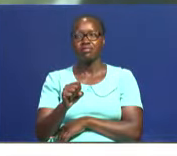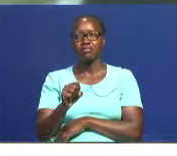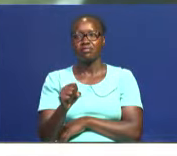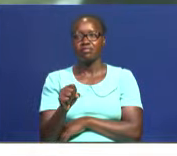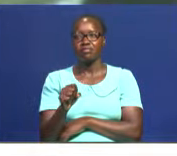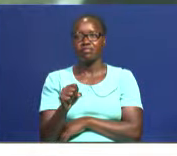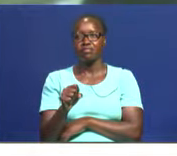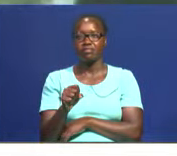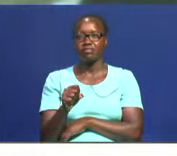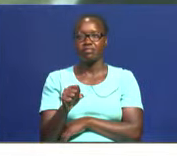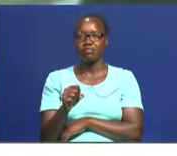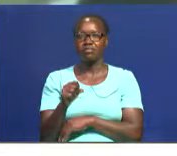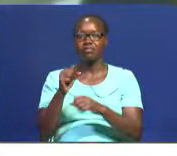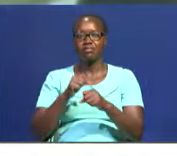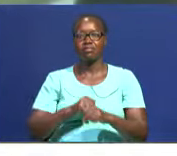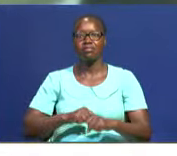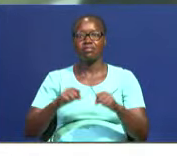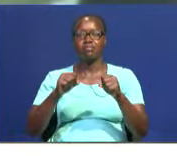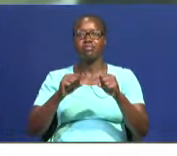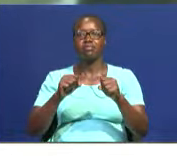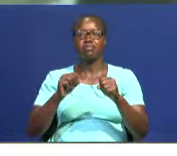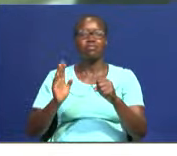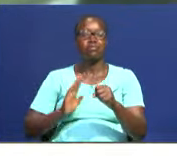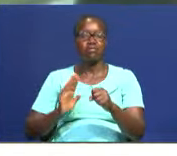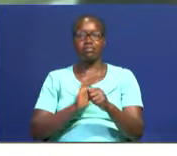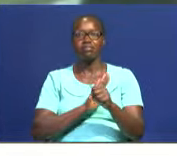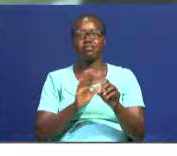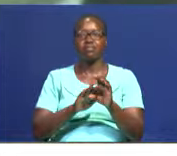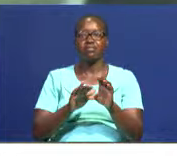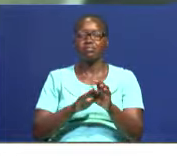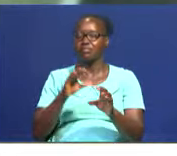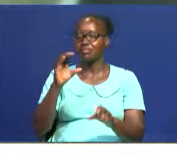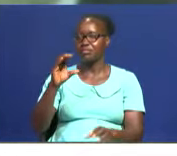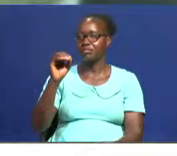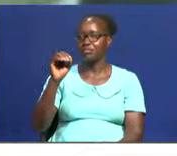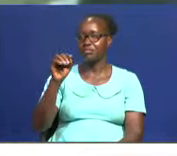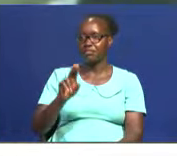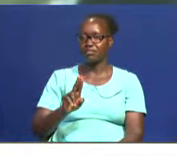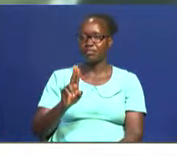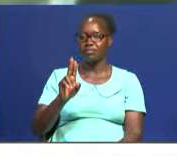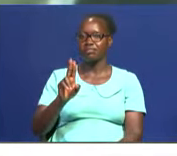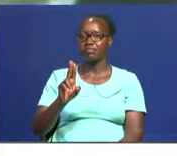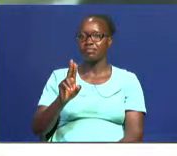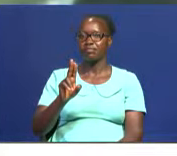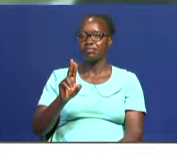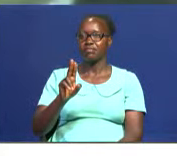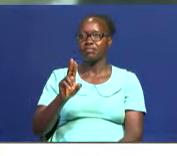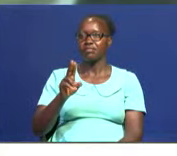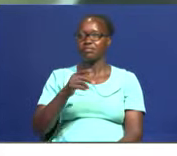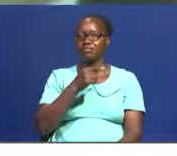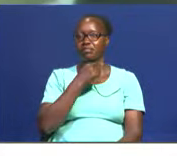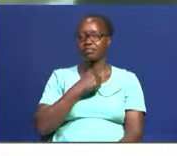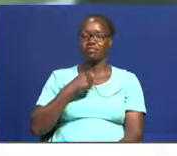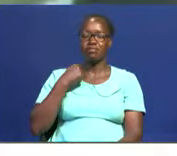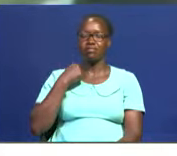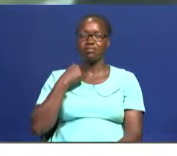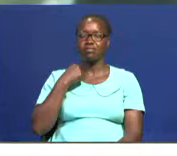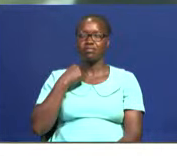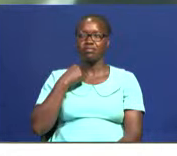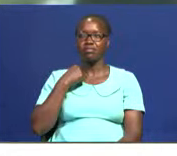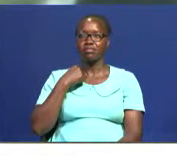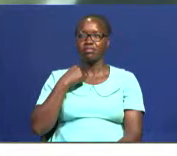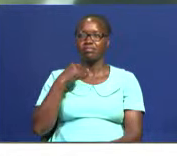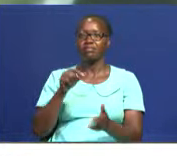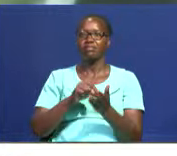present, the Chairman and Executive Board members of COTU, Brother Francis Atwoli, the Secretary General,